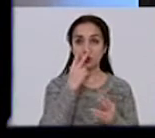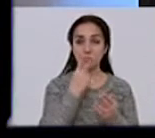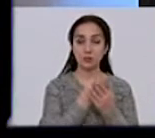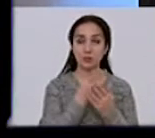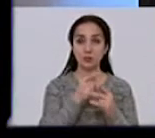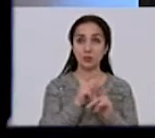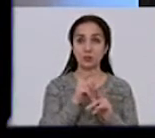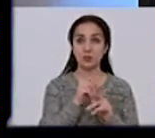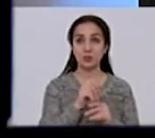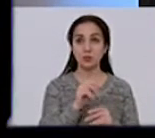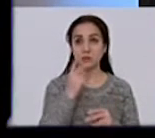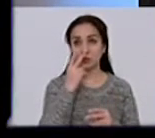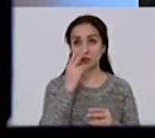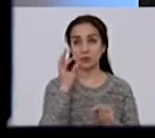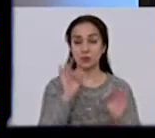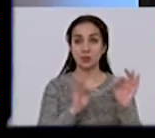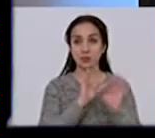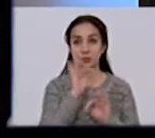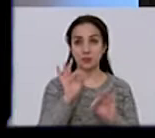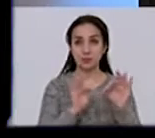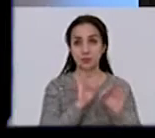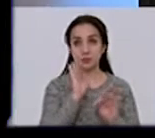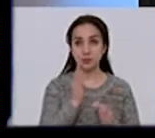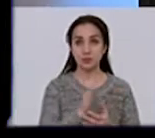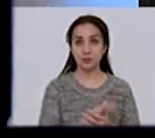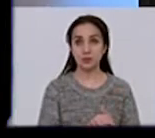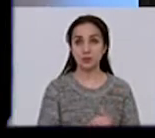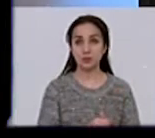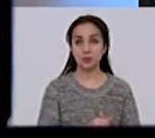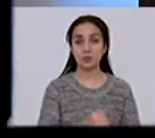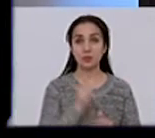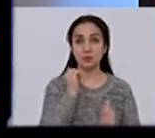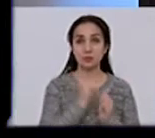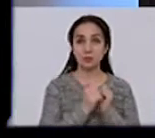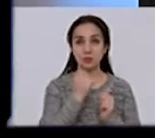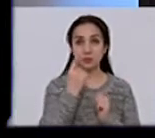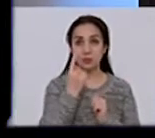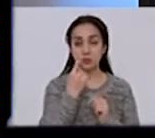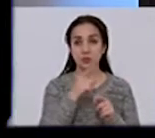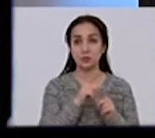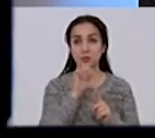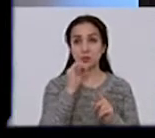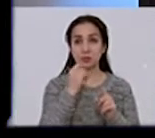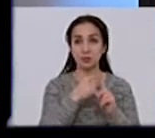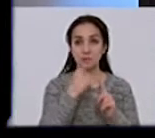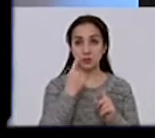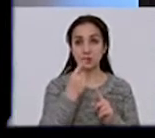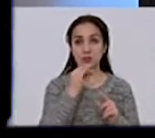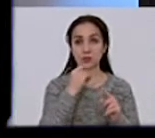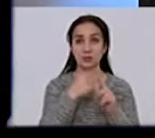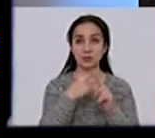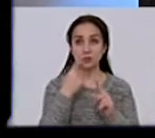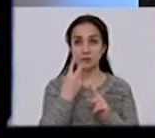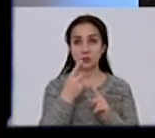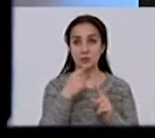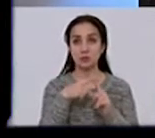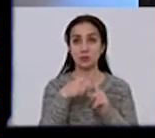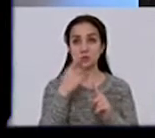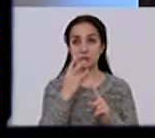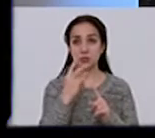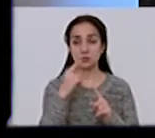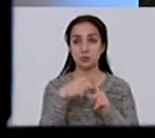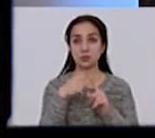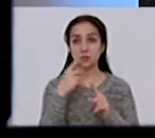ko'rinishda tasvirlaymiz. Har birini x1, x2, xn-1